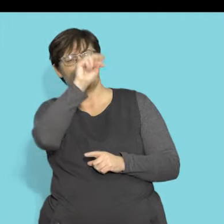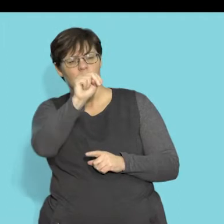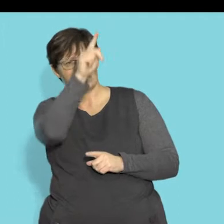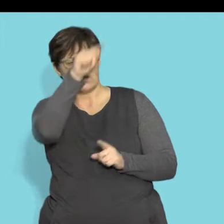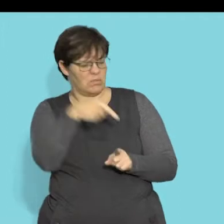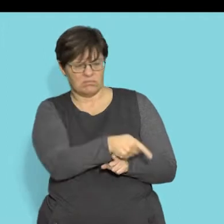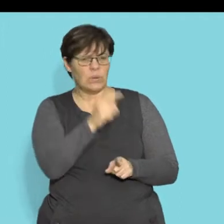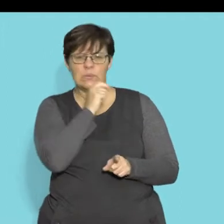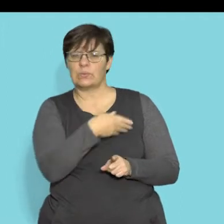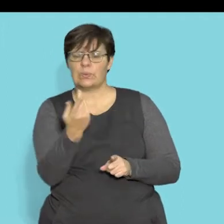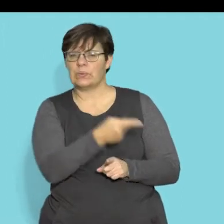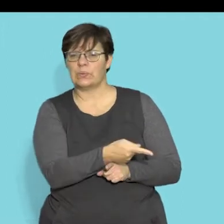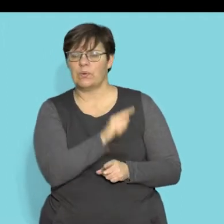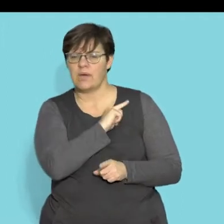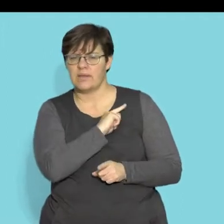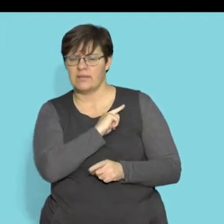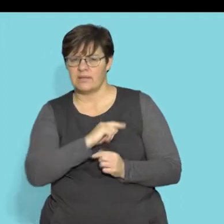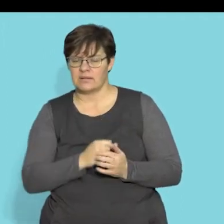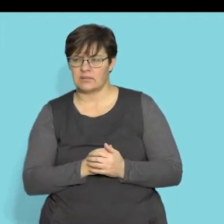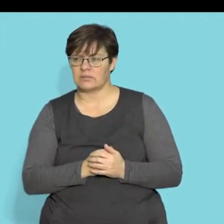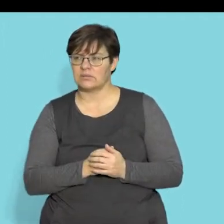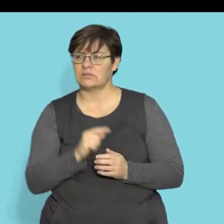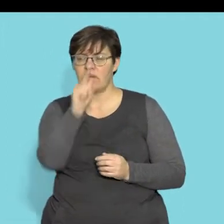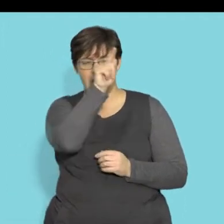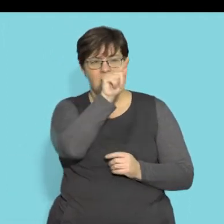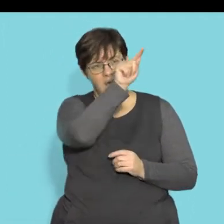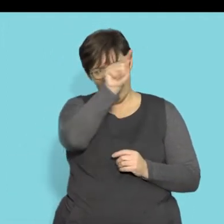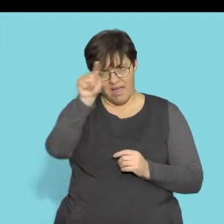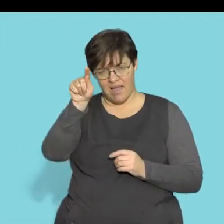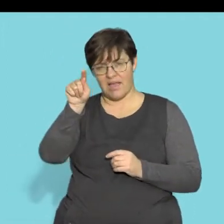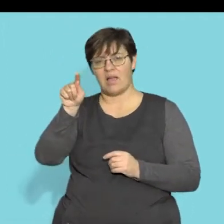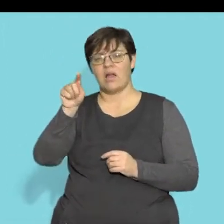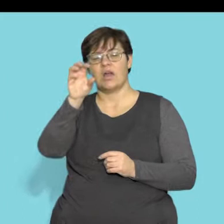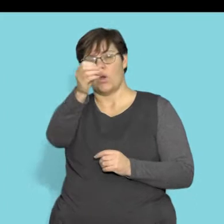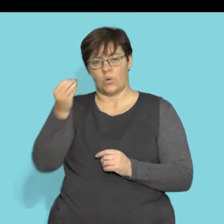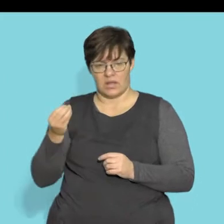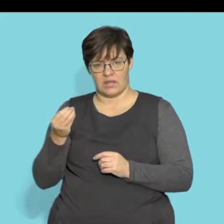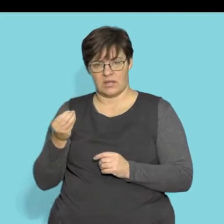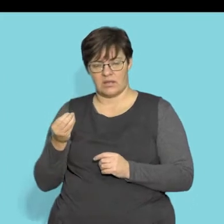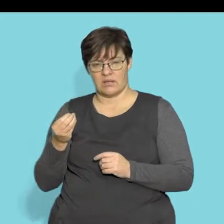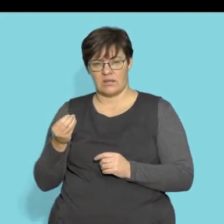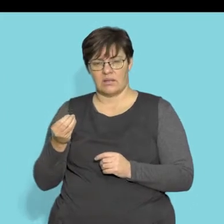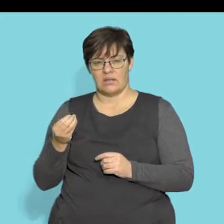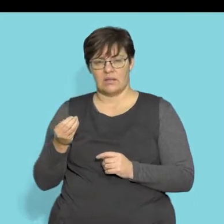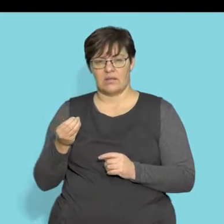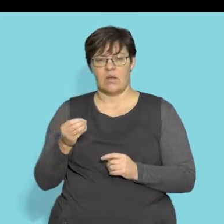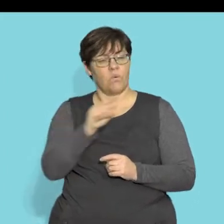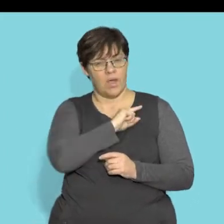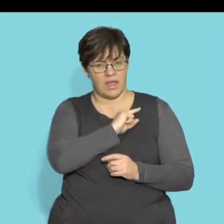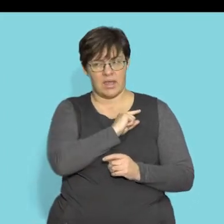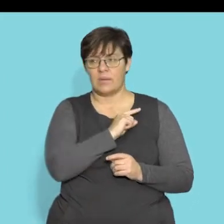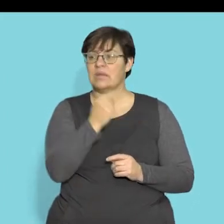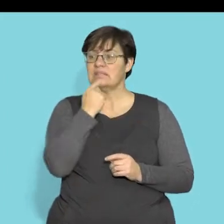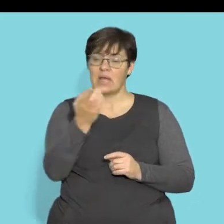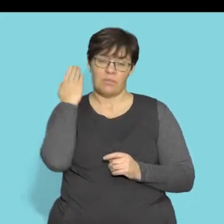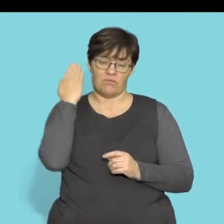again here was the somatic cell that was taken, and it was just the nucleus that was removed, and only the nucleus. As